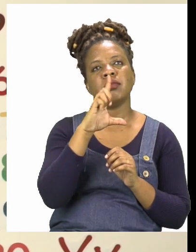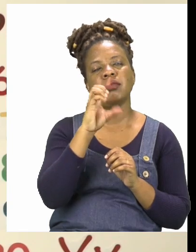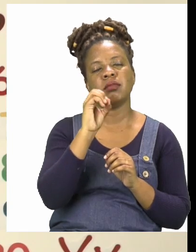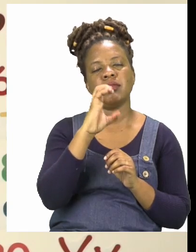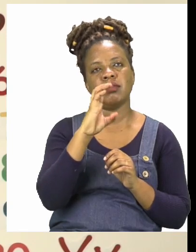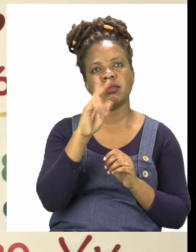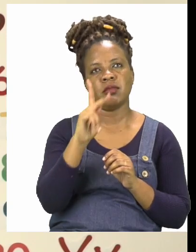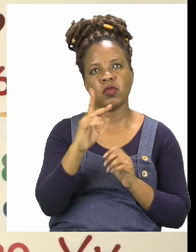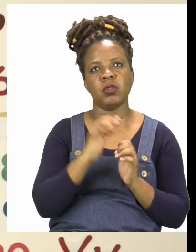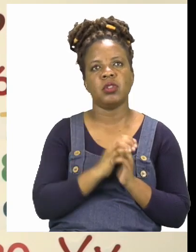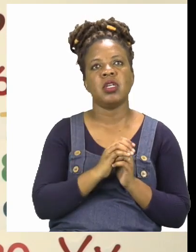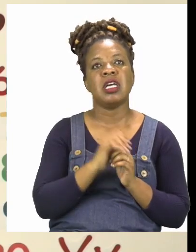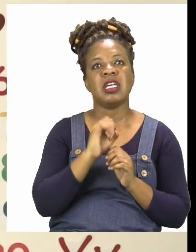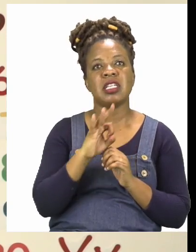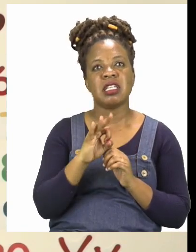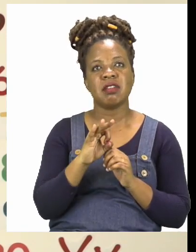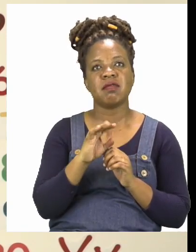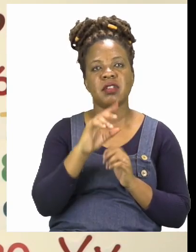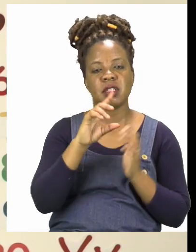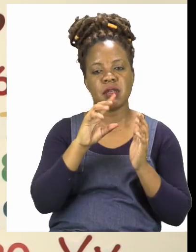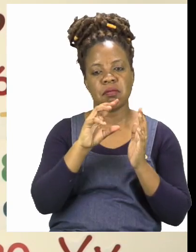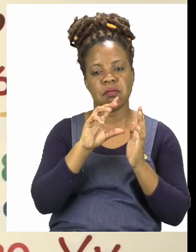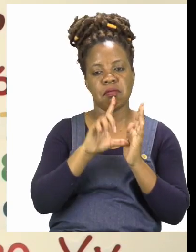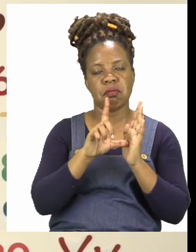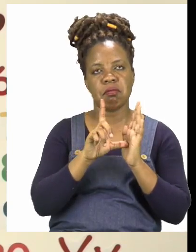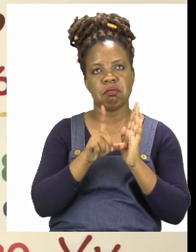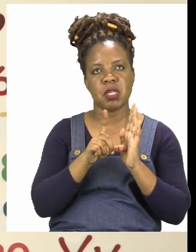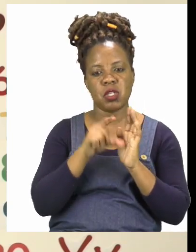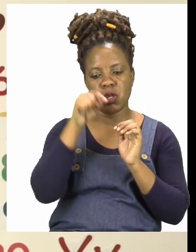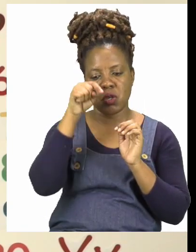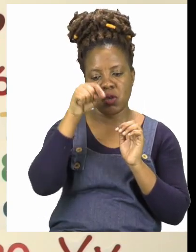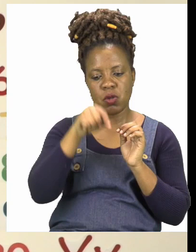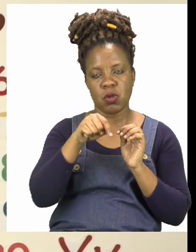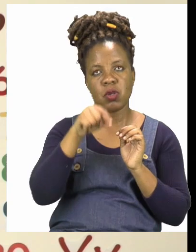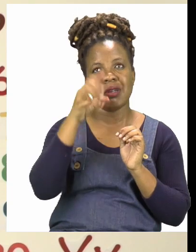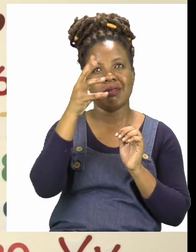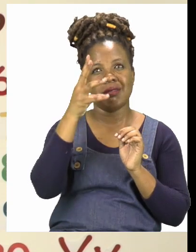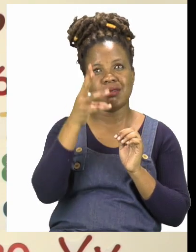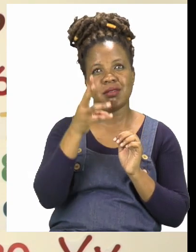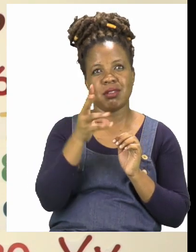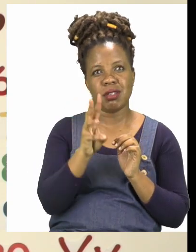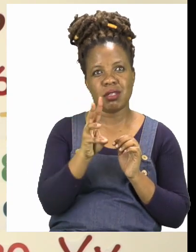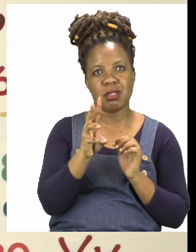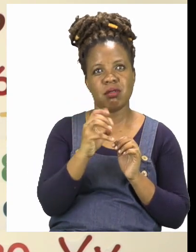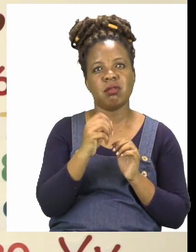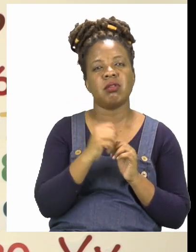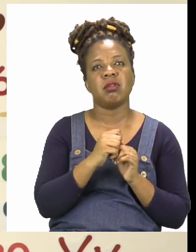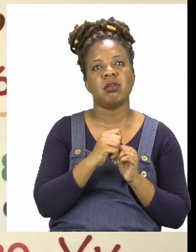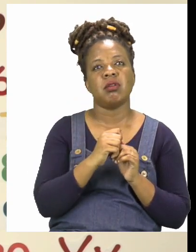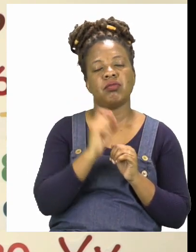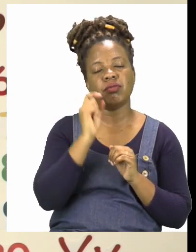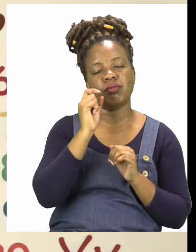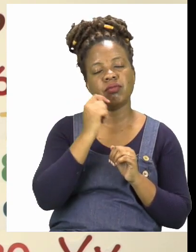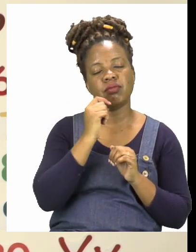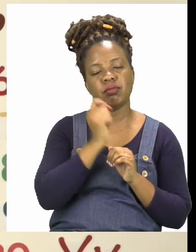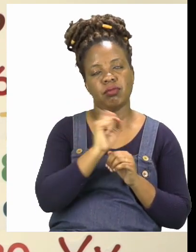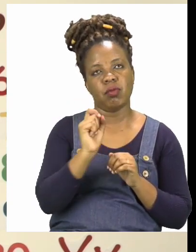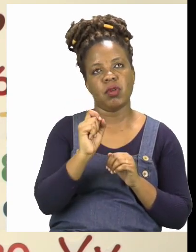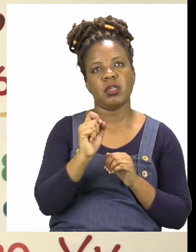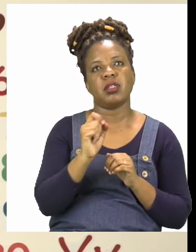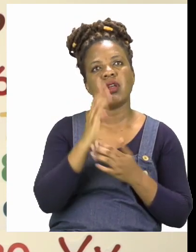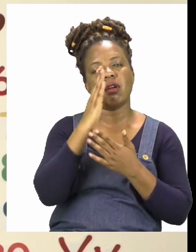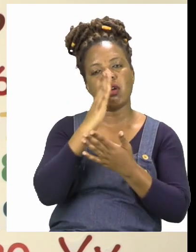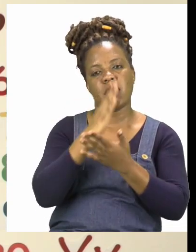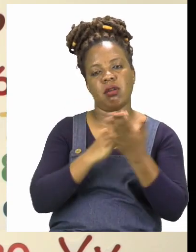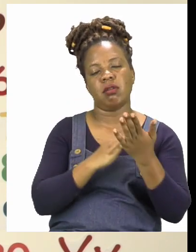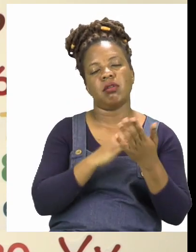says 9. When the minute hand is now past the 6 and moving